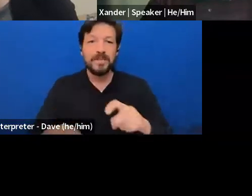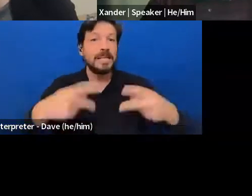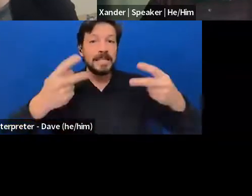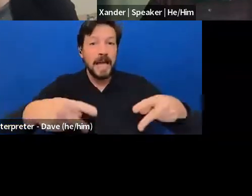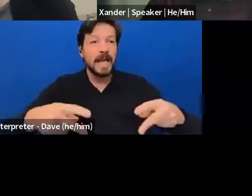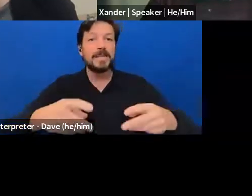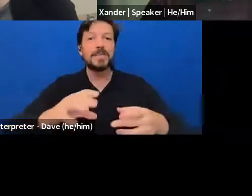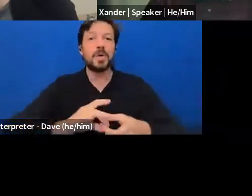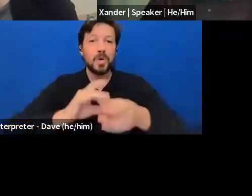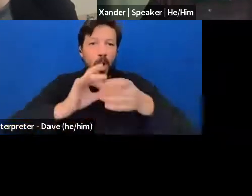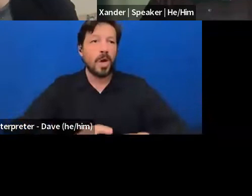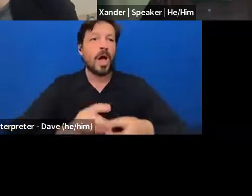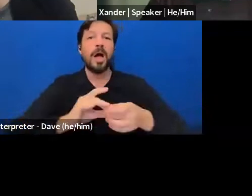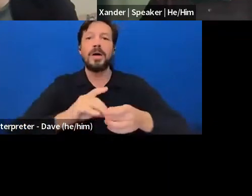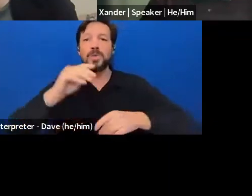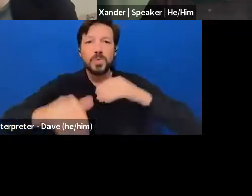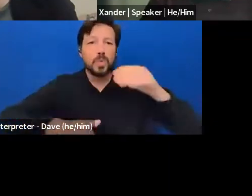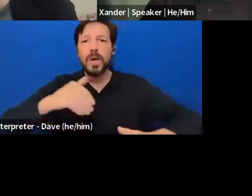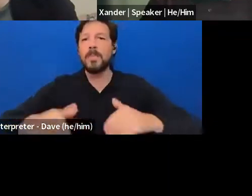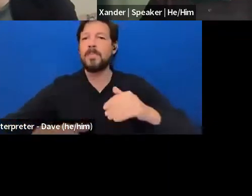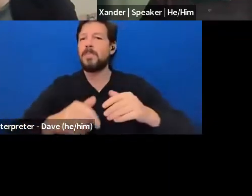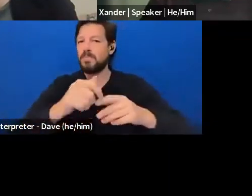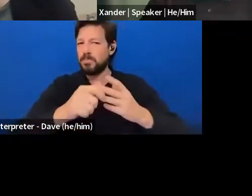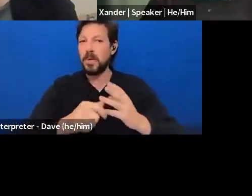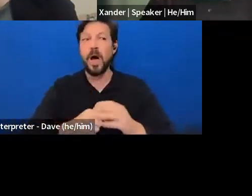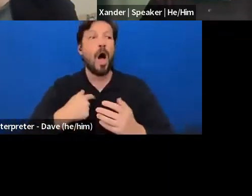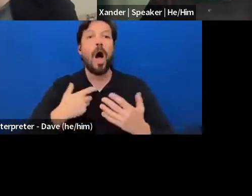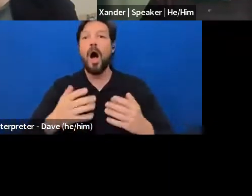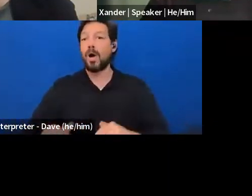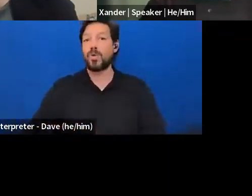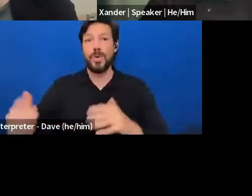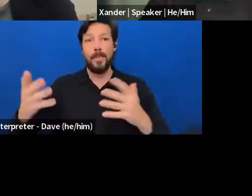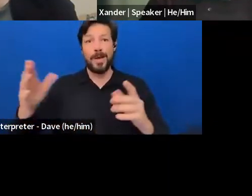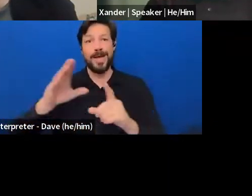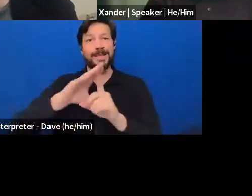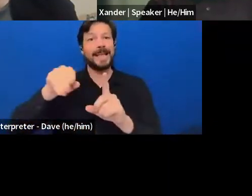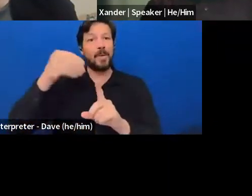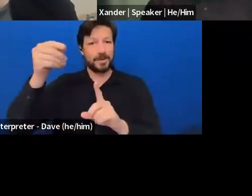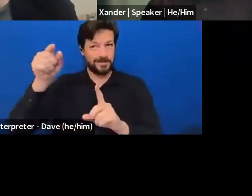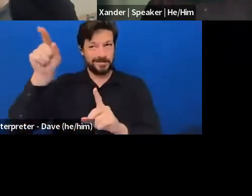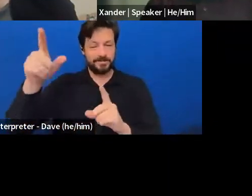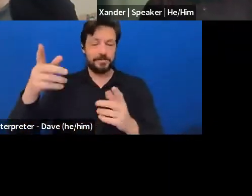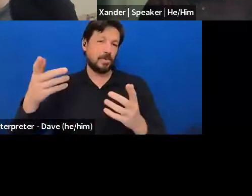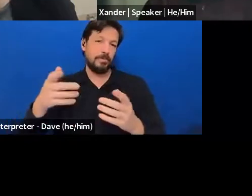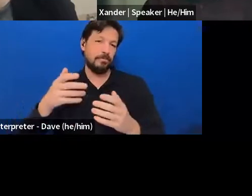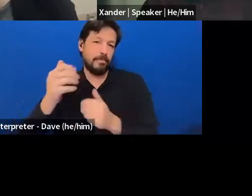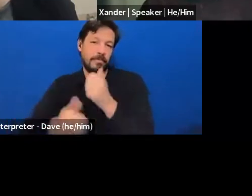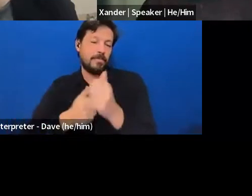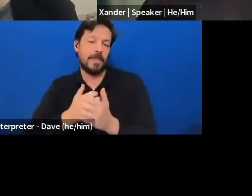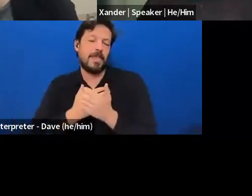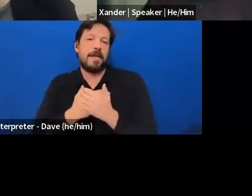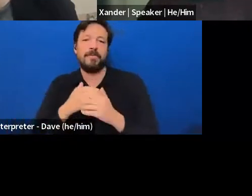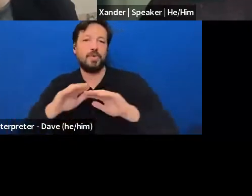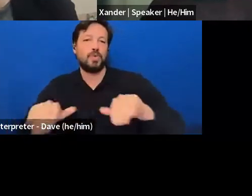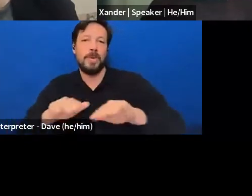swimming lessons. I grew up in Darwin, so swimming was a really big part of our lives.